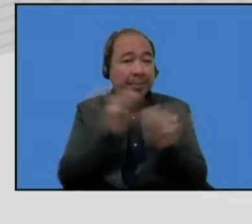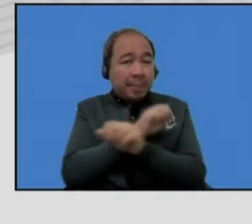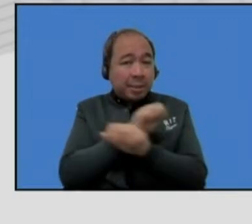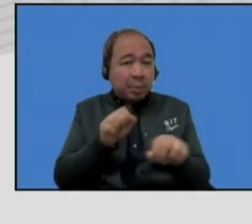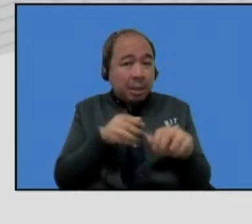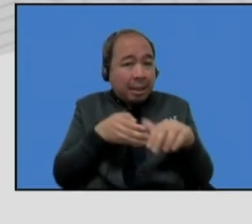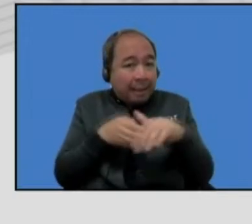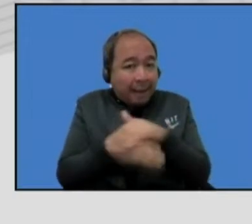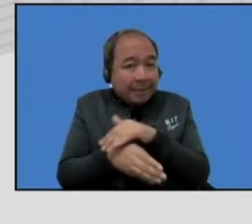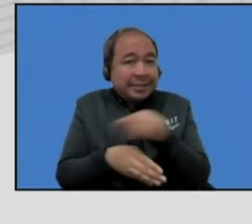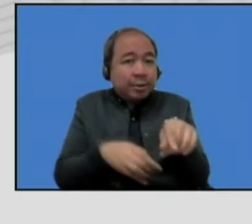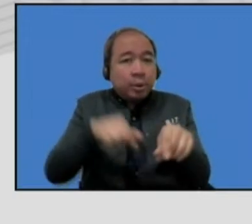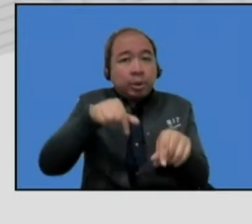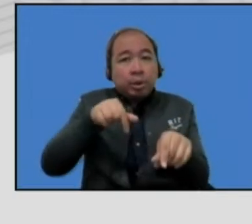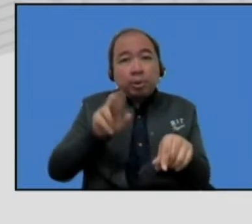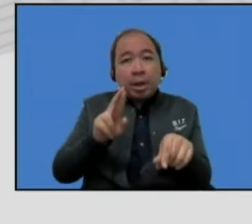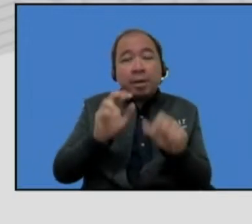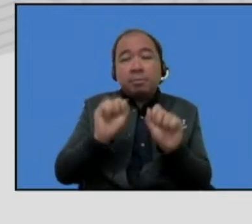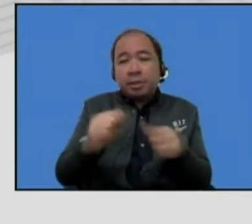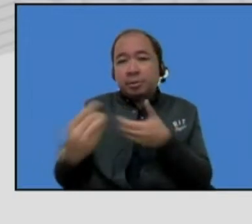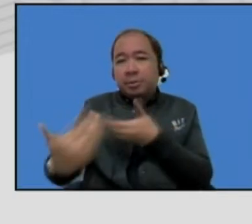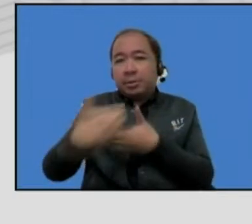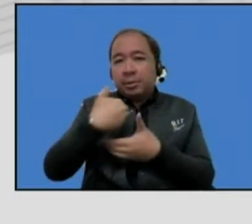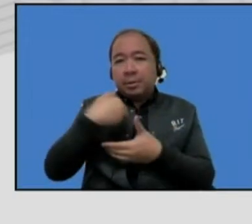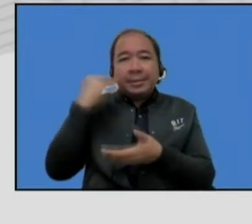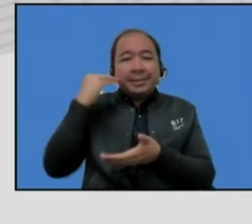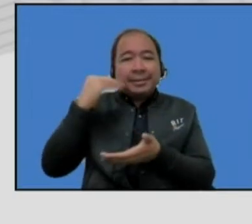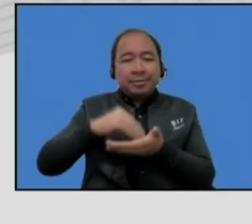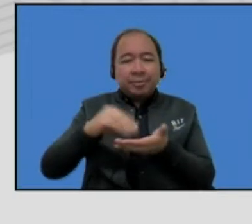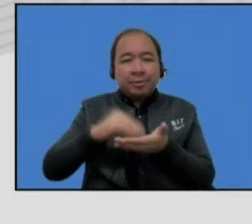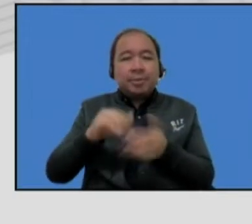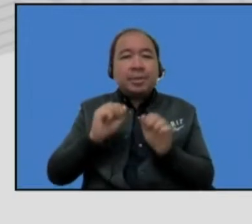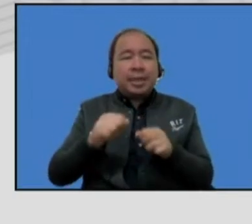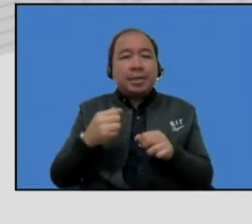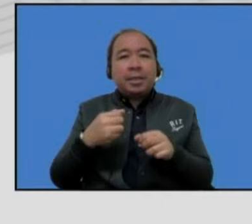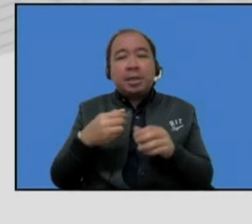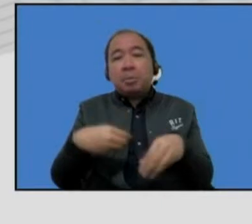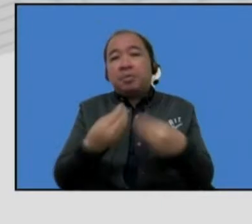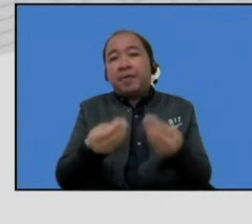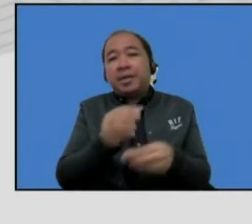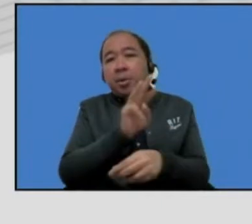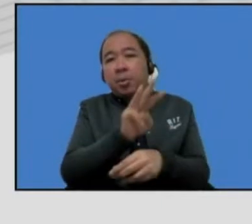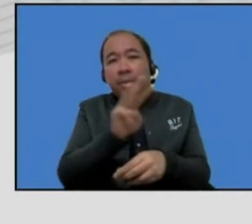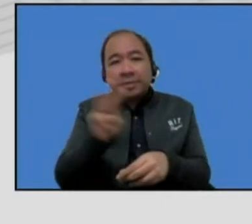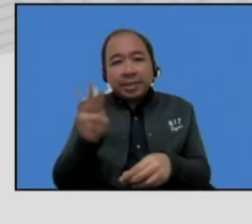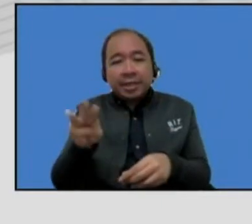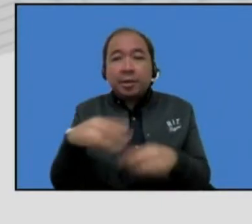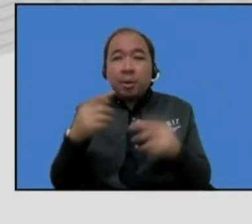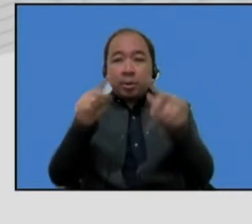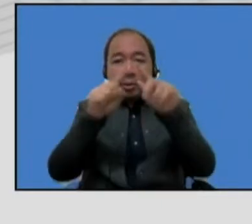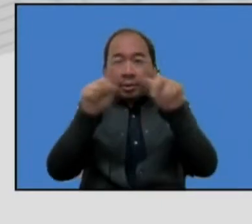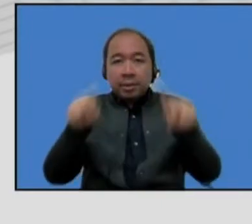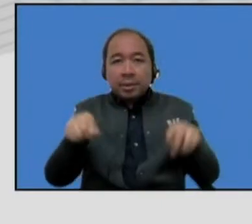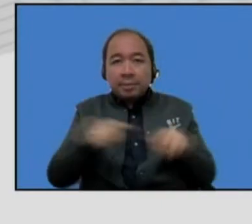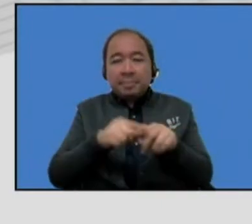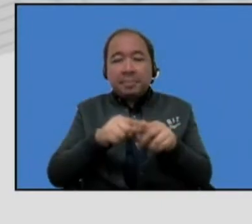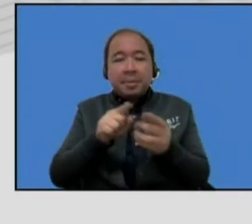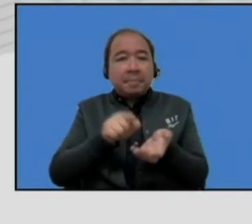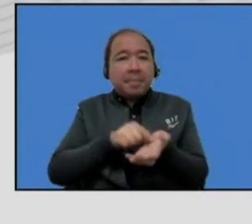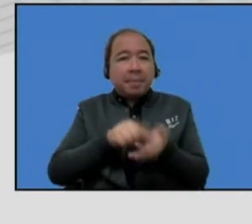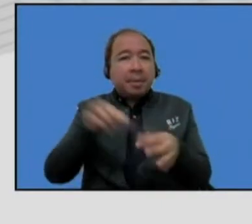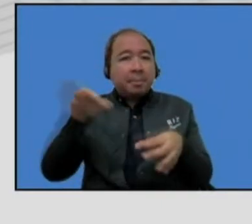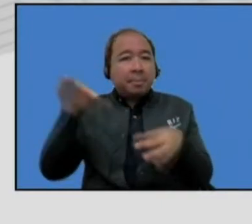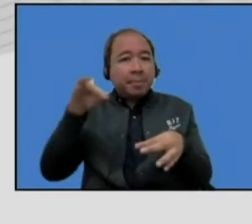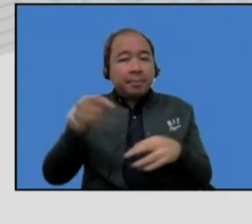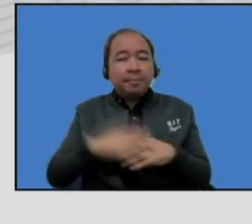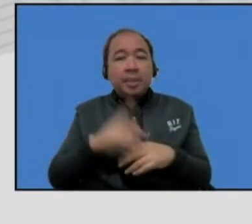the Secretariat and we will provide you with the website link or a printout copy. Tomorrow morning, there